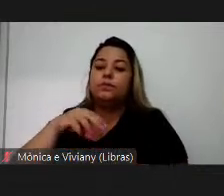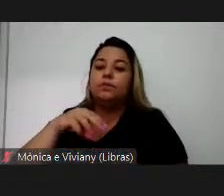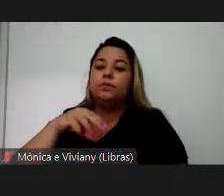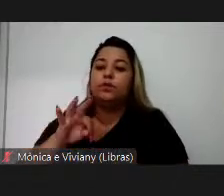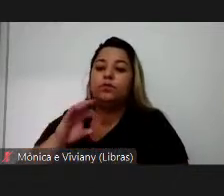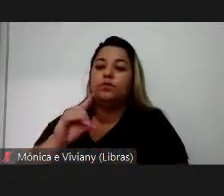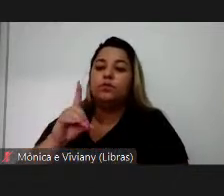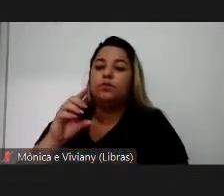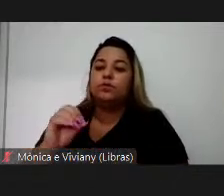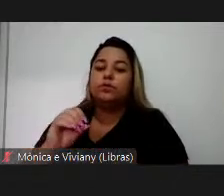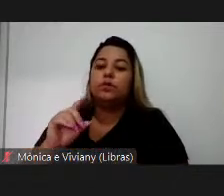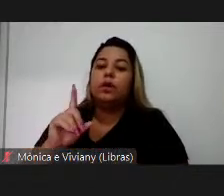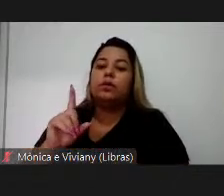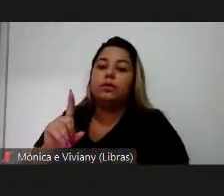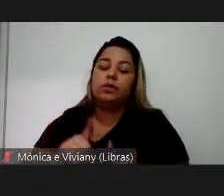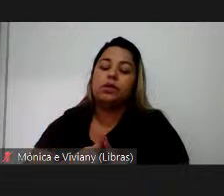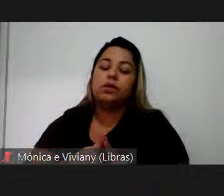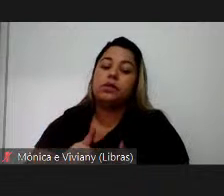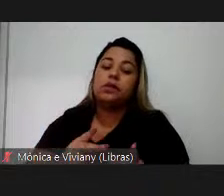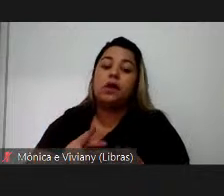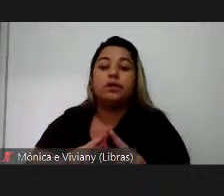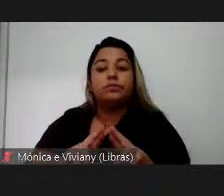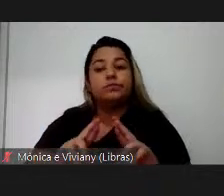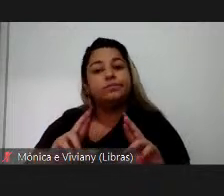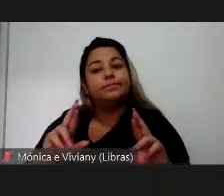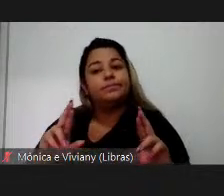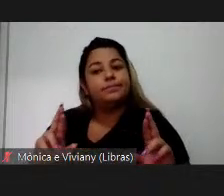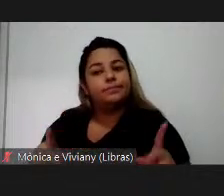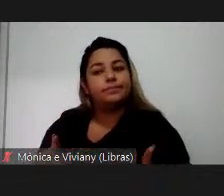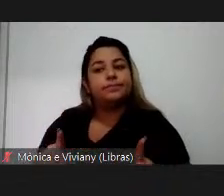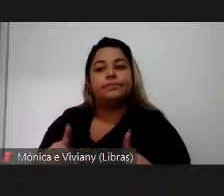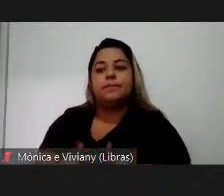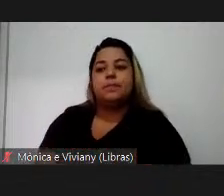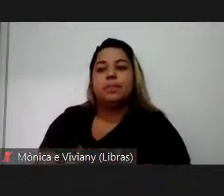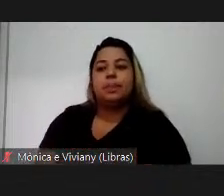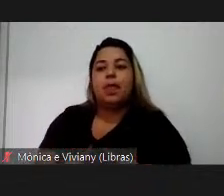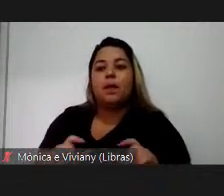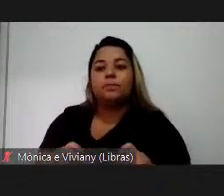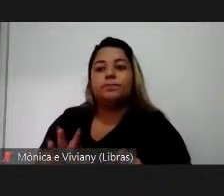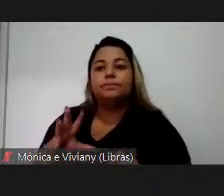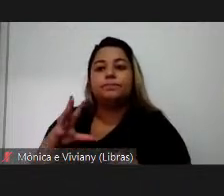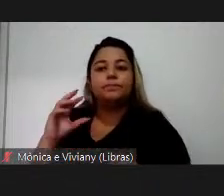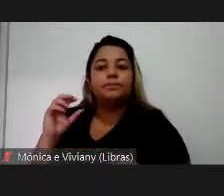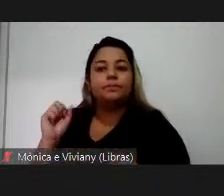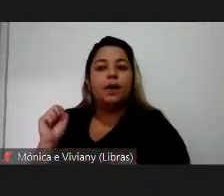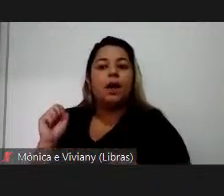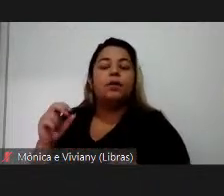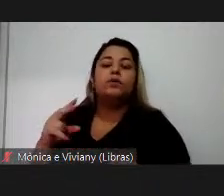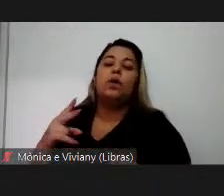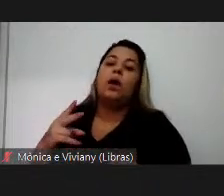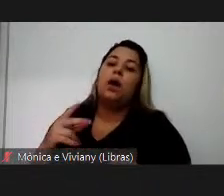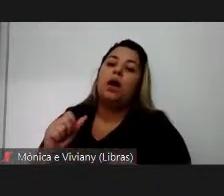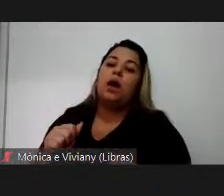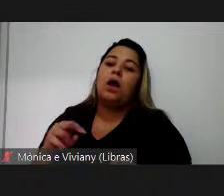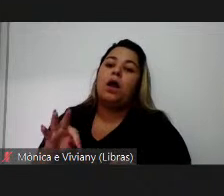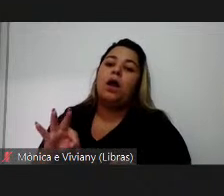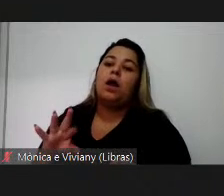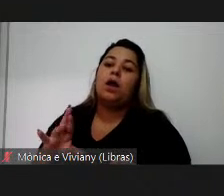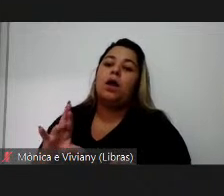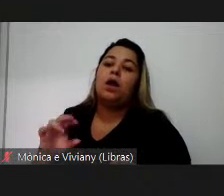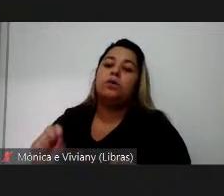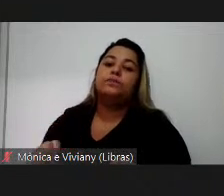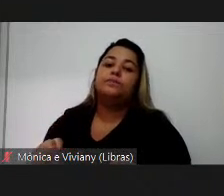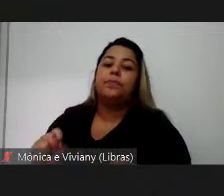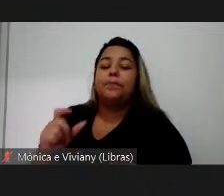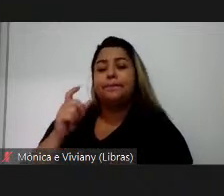we chose the method, how we seek the common sense in Delphi. We heard